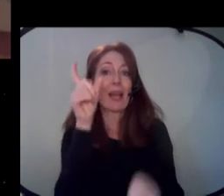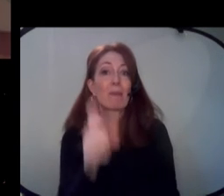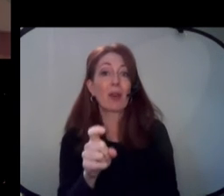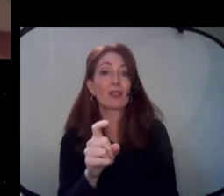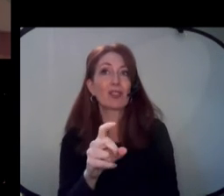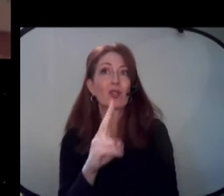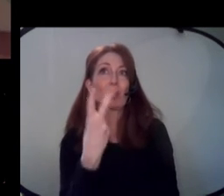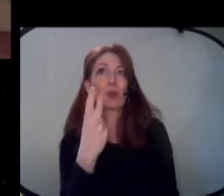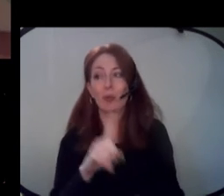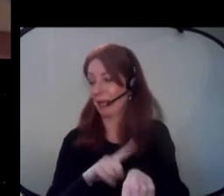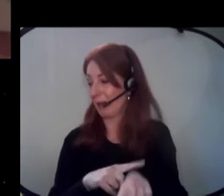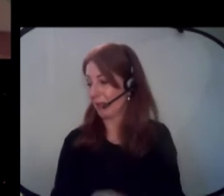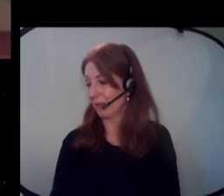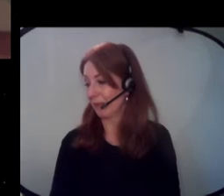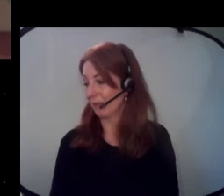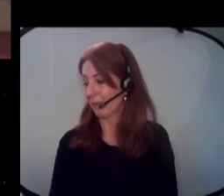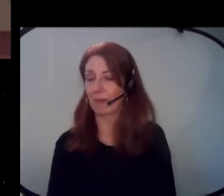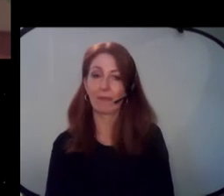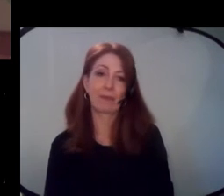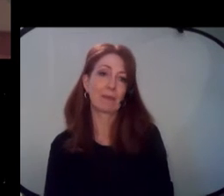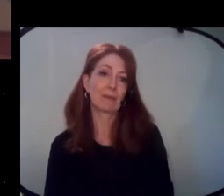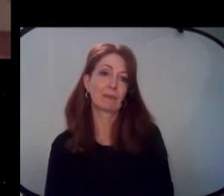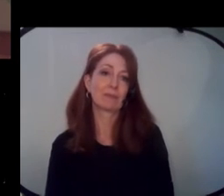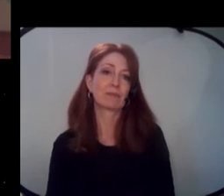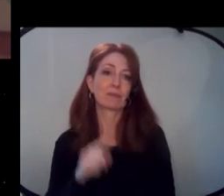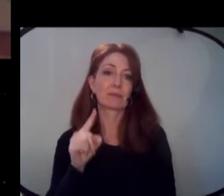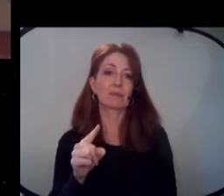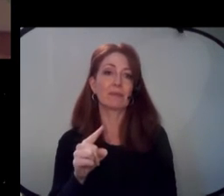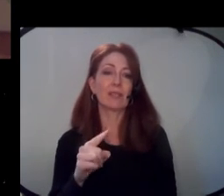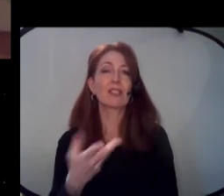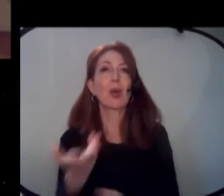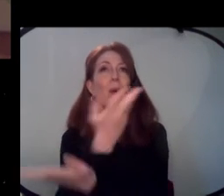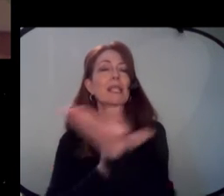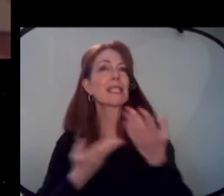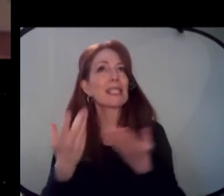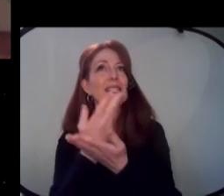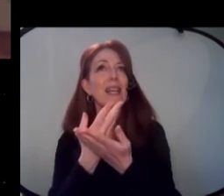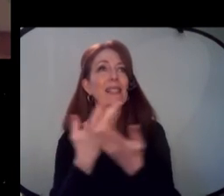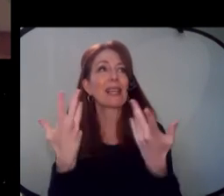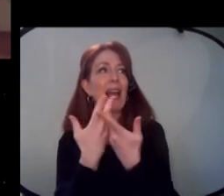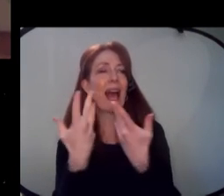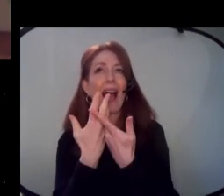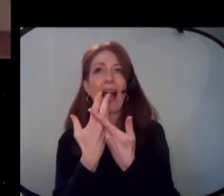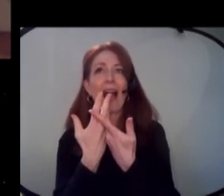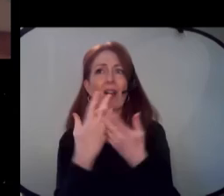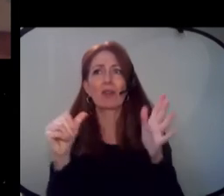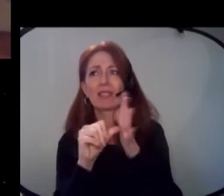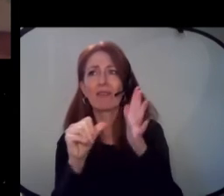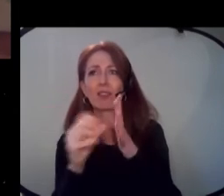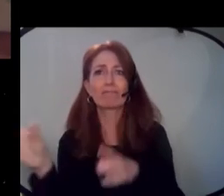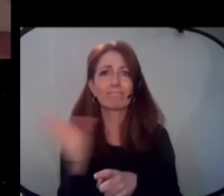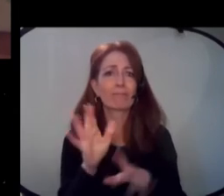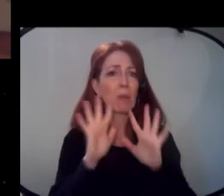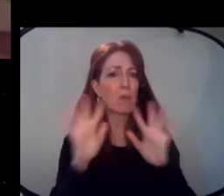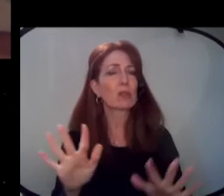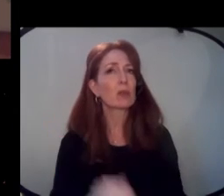come back to discussing models and how difficult it was to have models for a woman artist at that time. So I wonder if that's a factor.